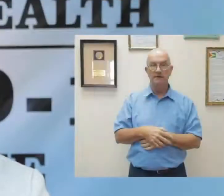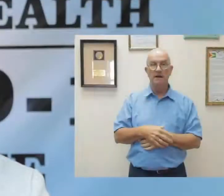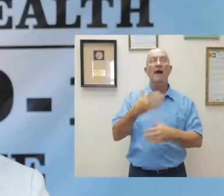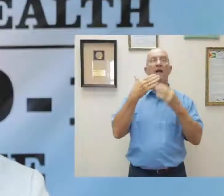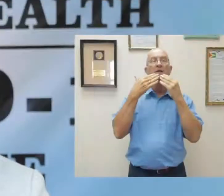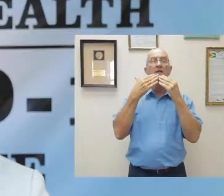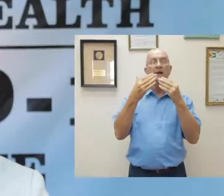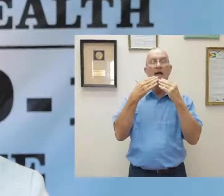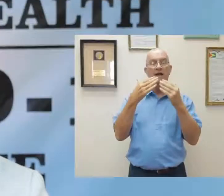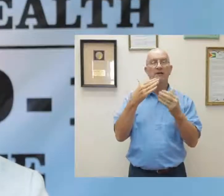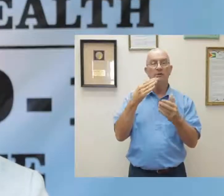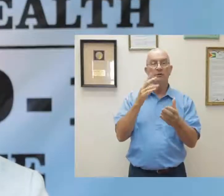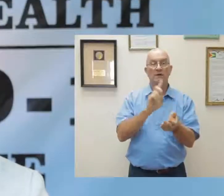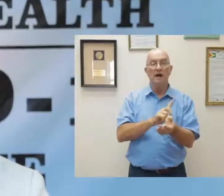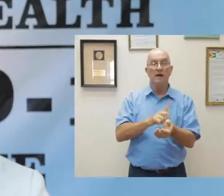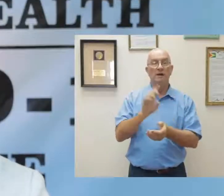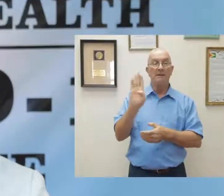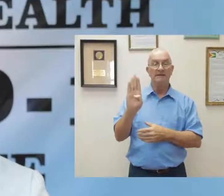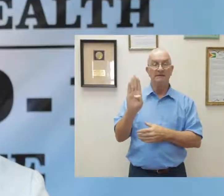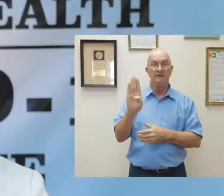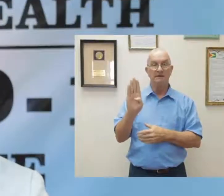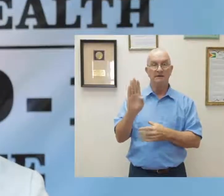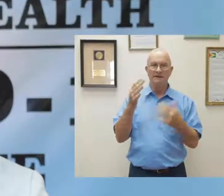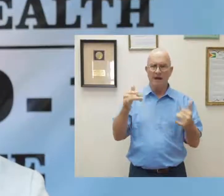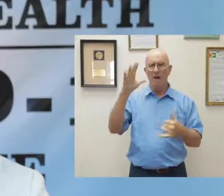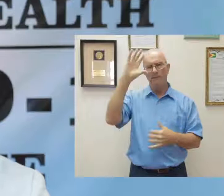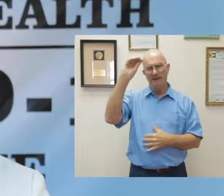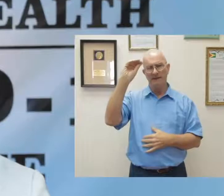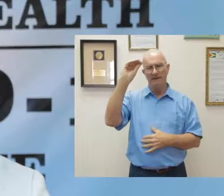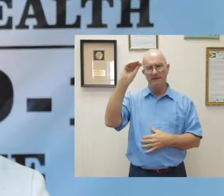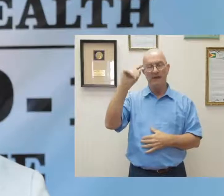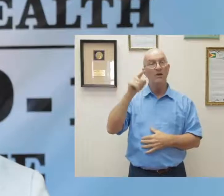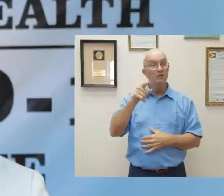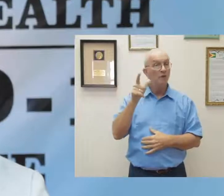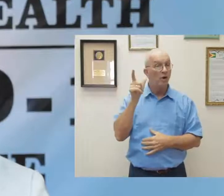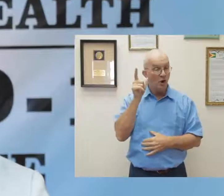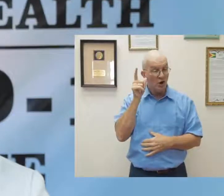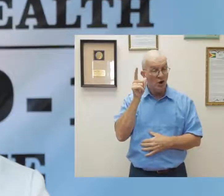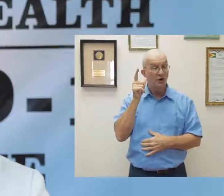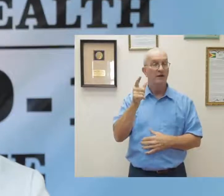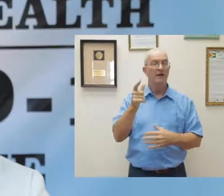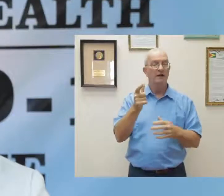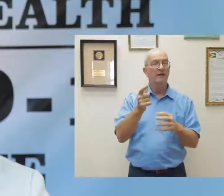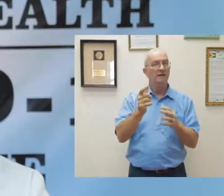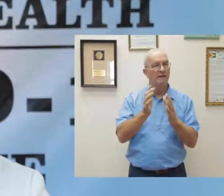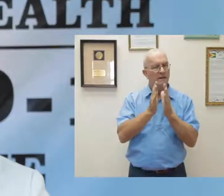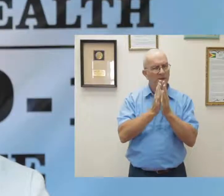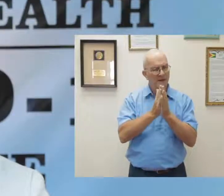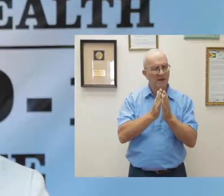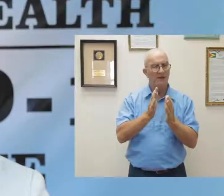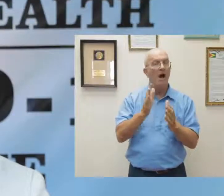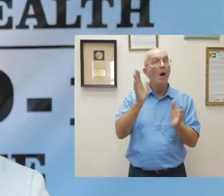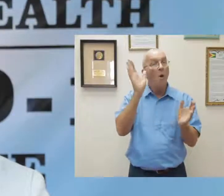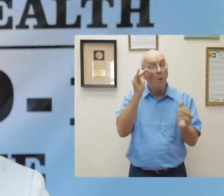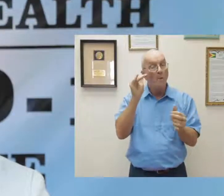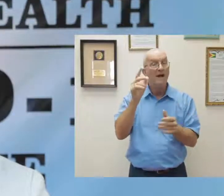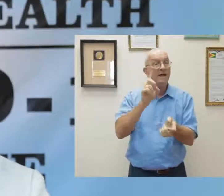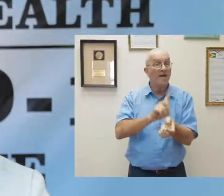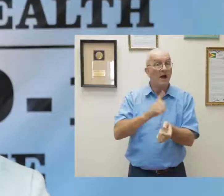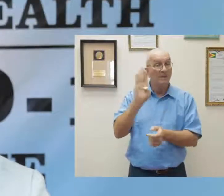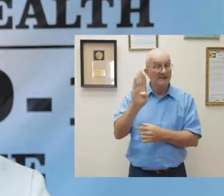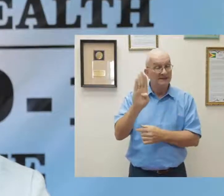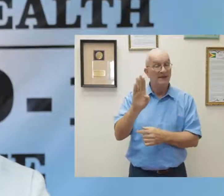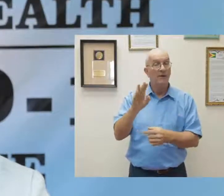Thank you, Dr. Basir. Now, guys, you heard the appeal, and I hope that Dr. Basir was able